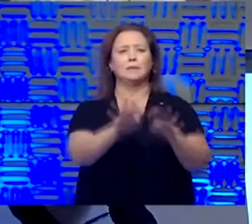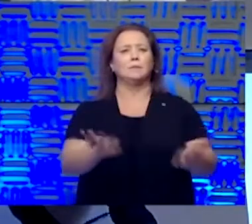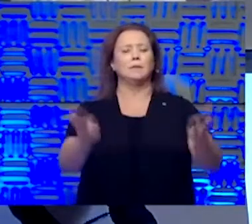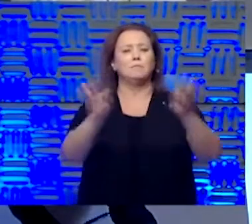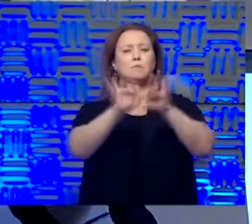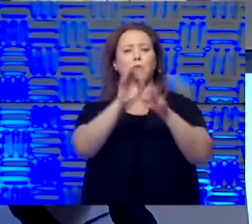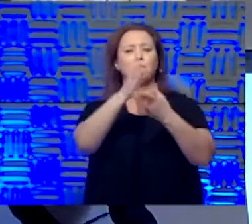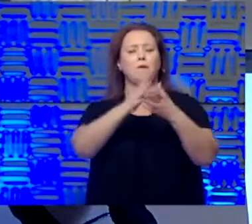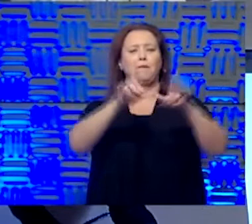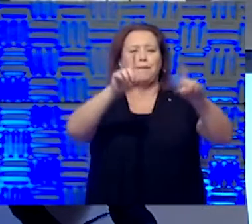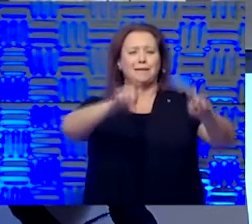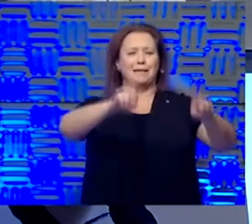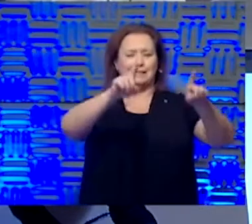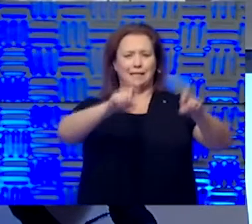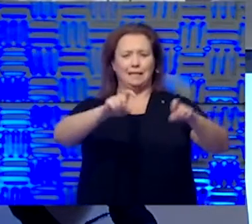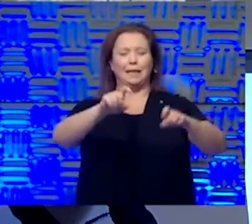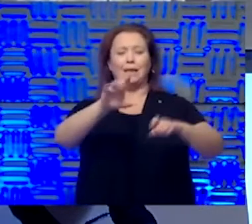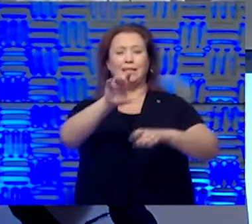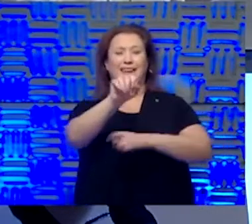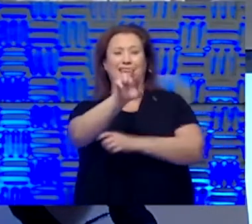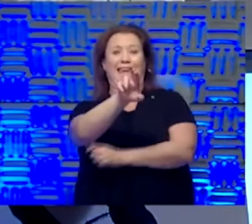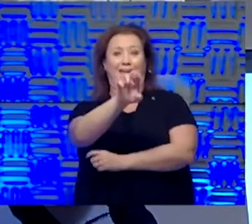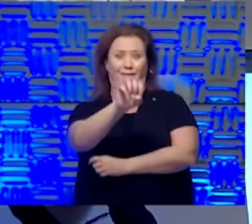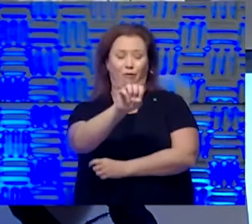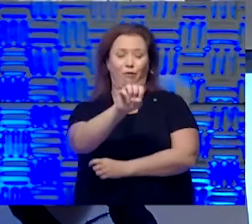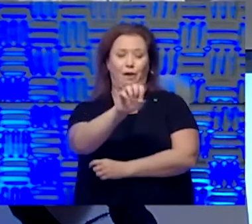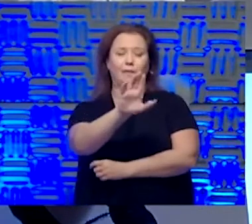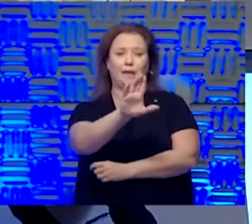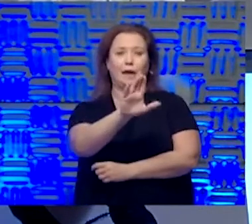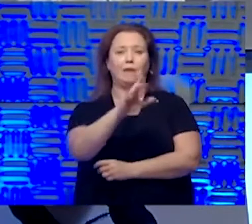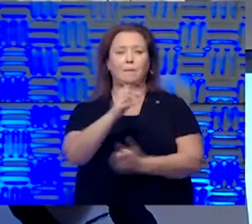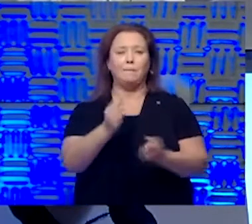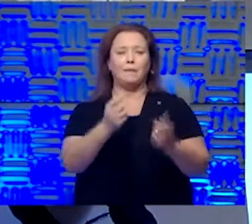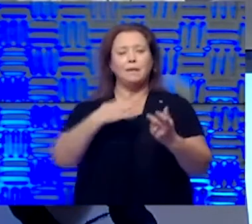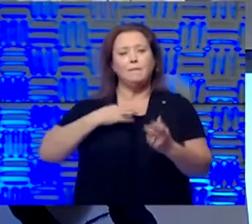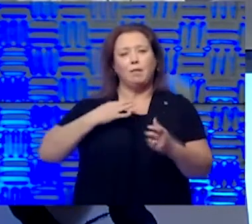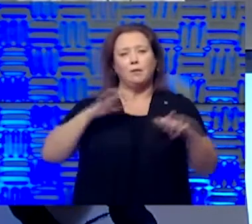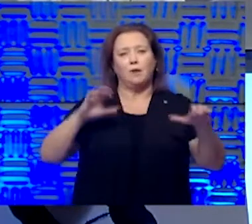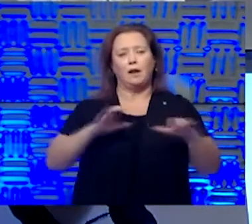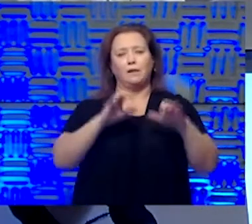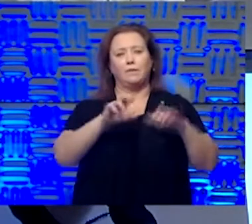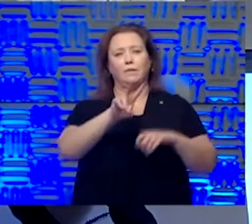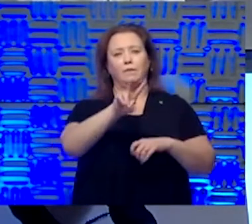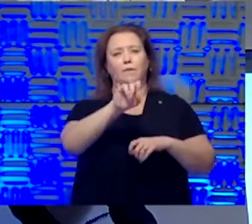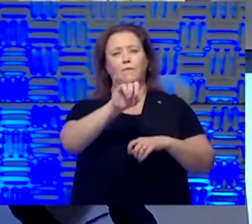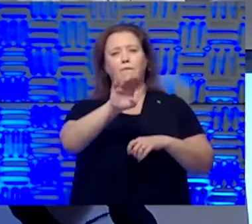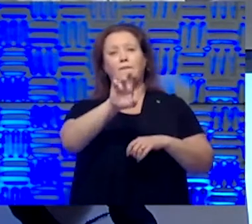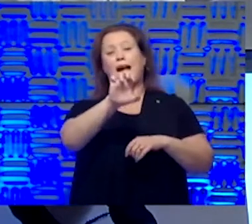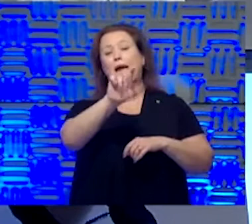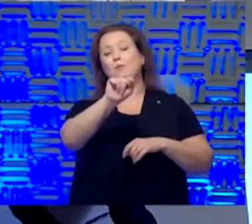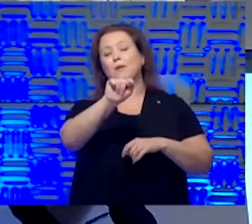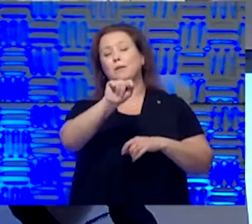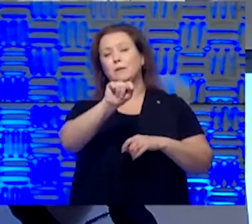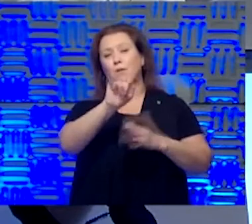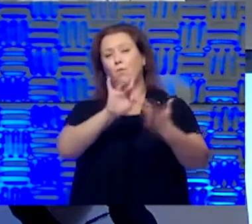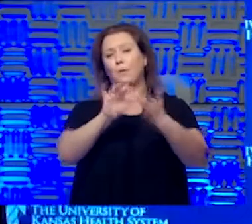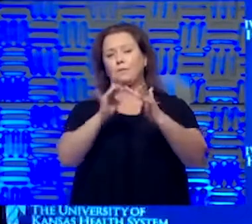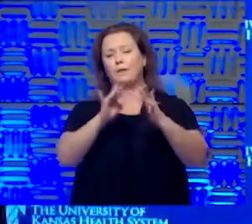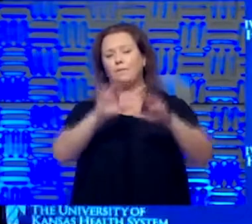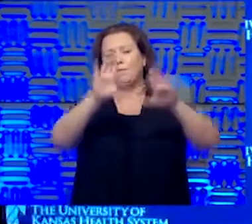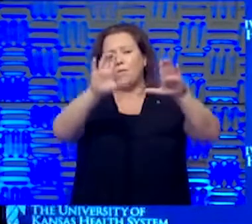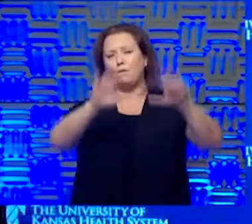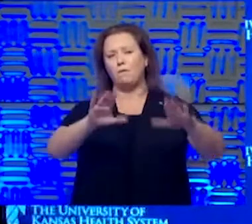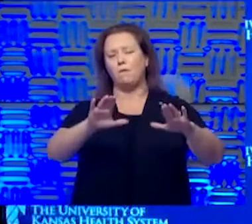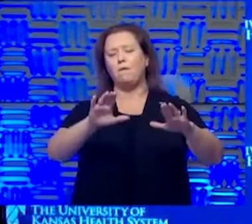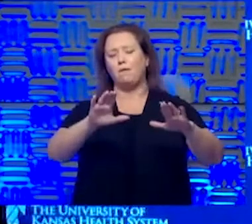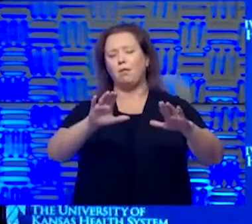of the testing efforts and care efforts. And I know they have a number of volunteer activities too. If you go to the Vibrant website, you'll find some really great opportunities to